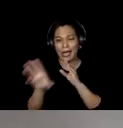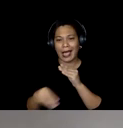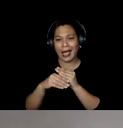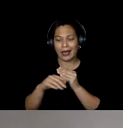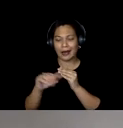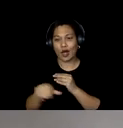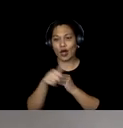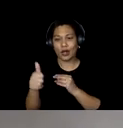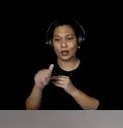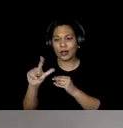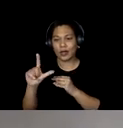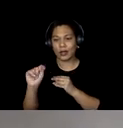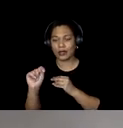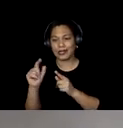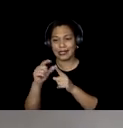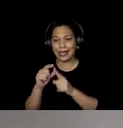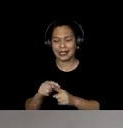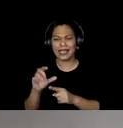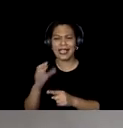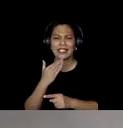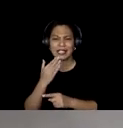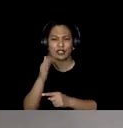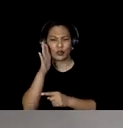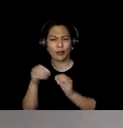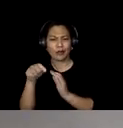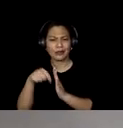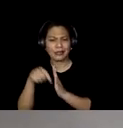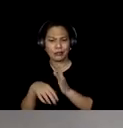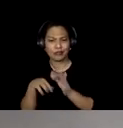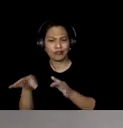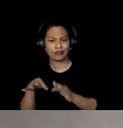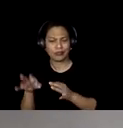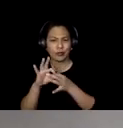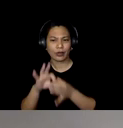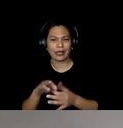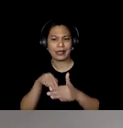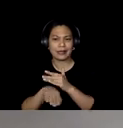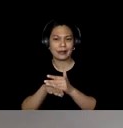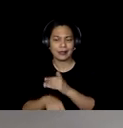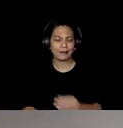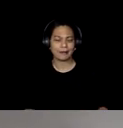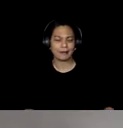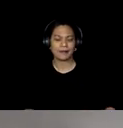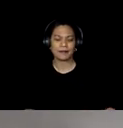include alt text. And Sage is going to talk a little bit more about this because it also has a lot to do with accessibility.